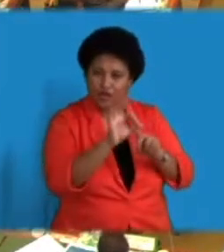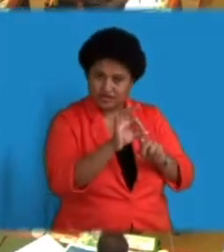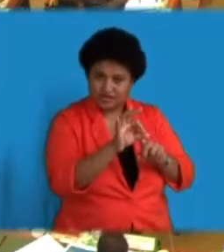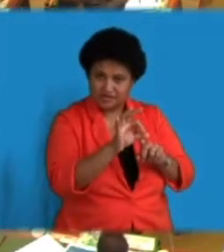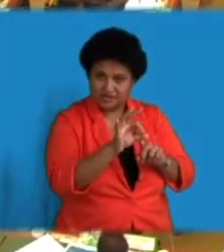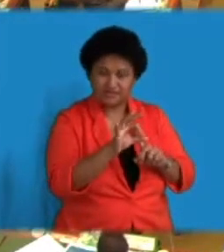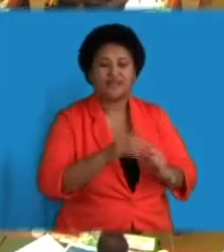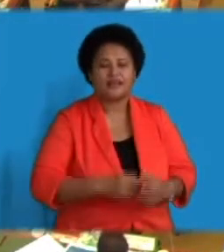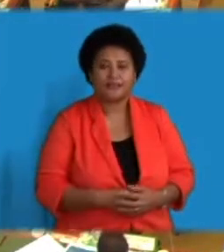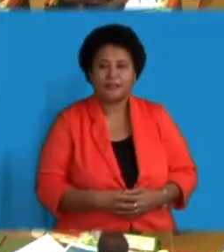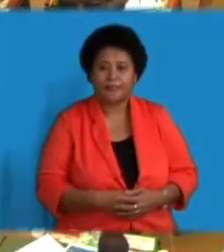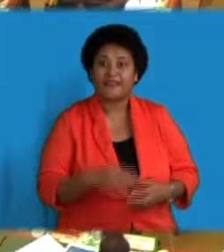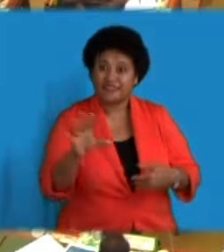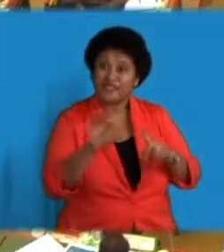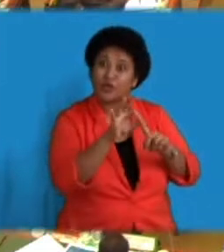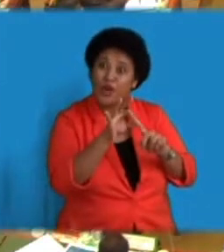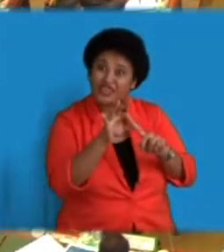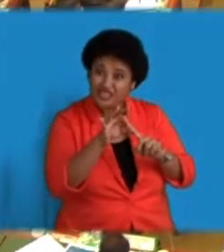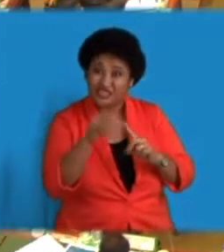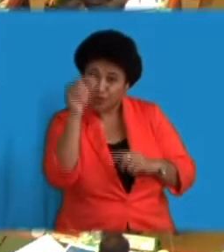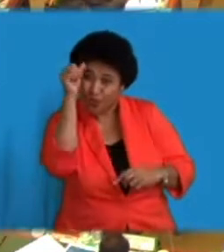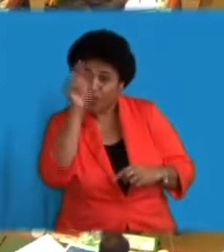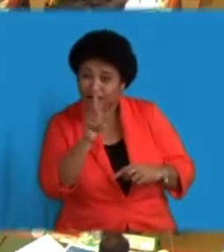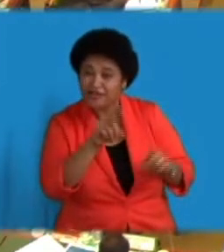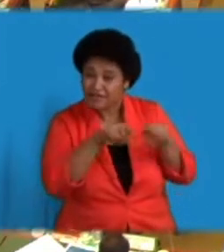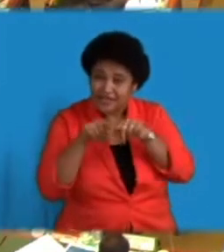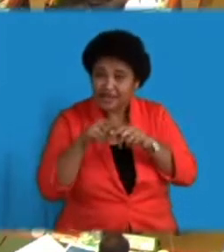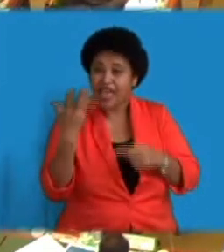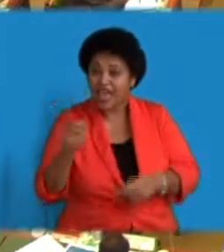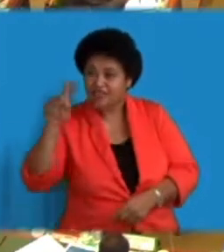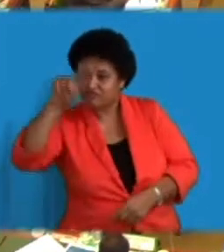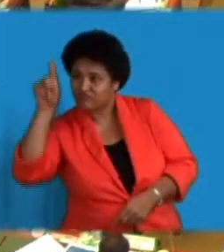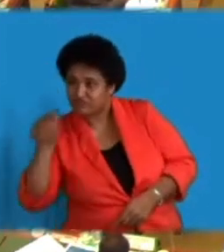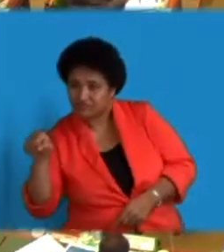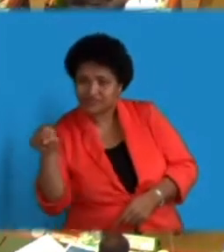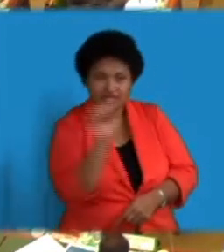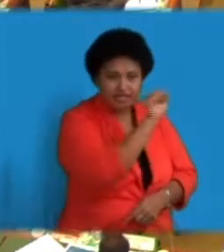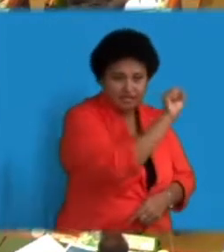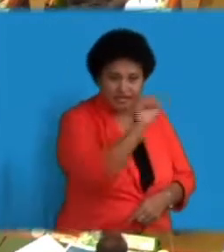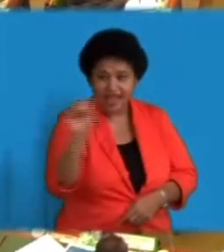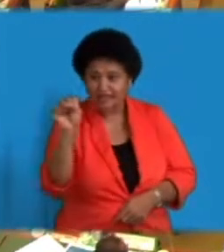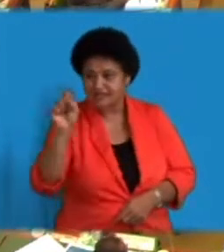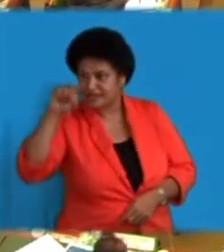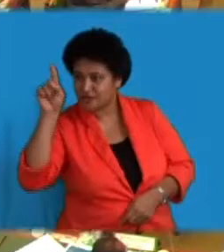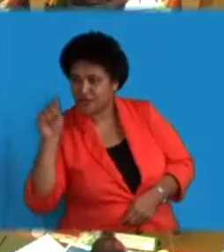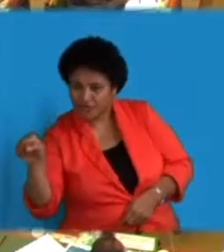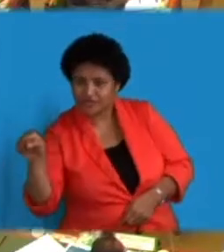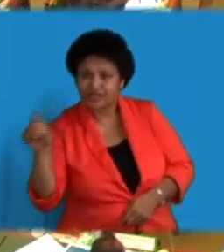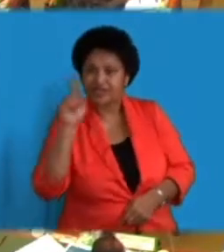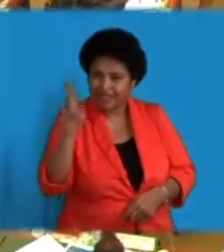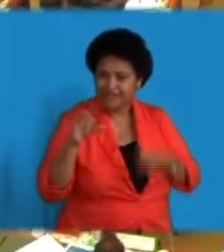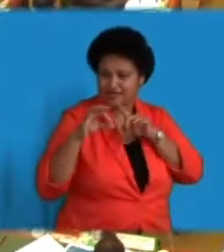supplementary question, a question has a question mark at the end. You do not have a full stop at the end. You ask a question and expect an